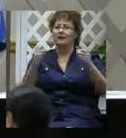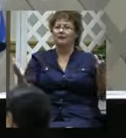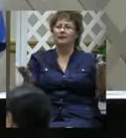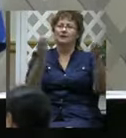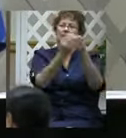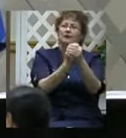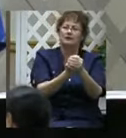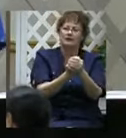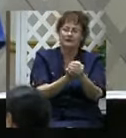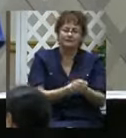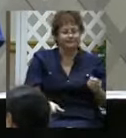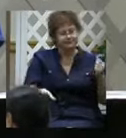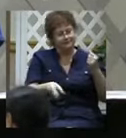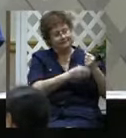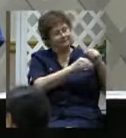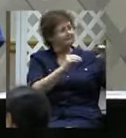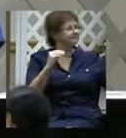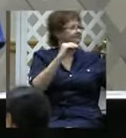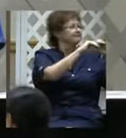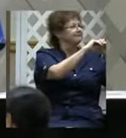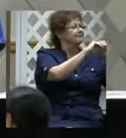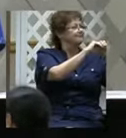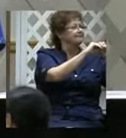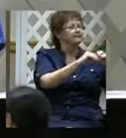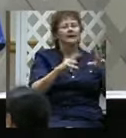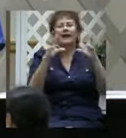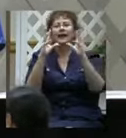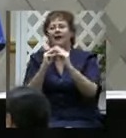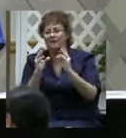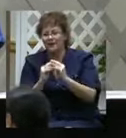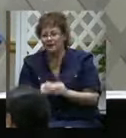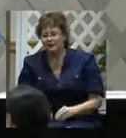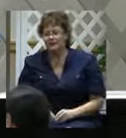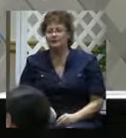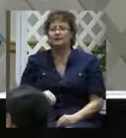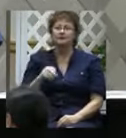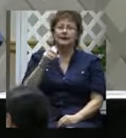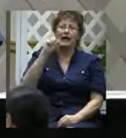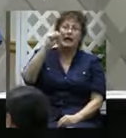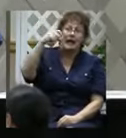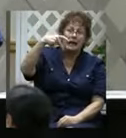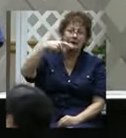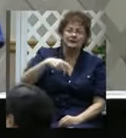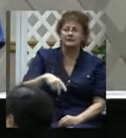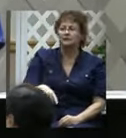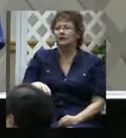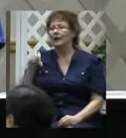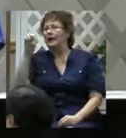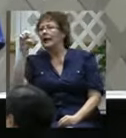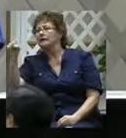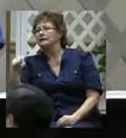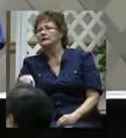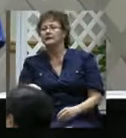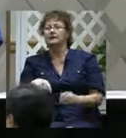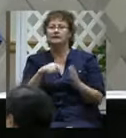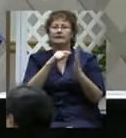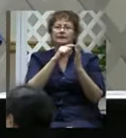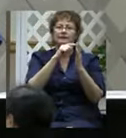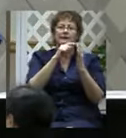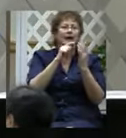maybe add a couple things to the file naming convention. You want to put SP for Spanish or ES for Spanish. You want to put maybe the date it